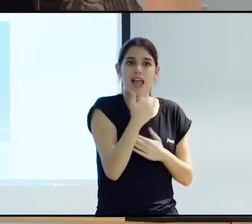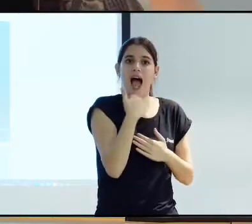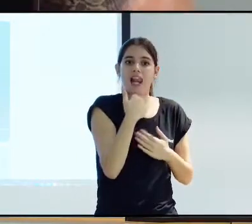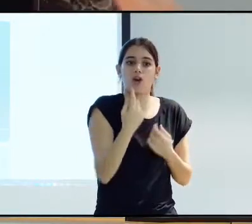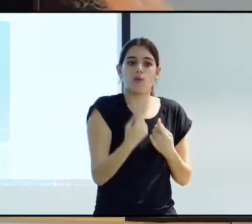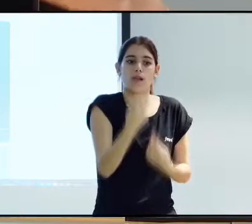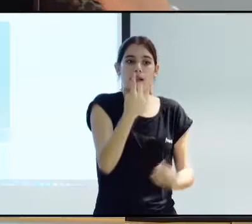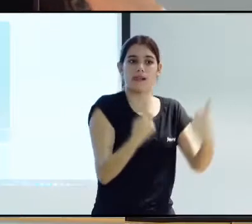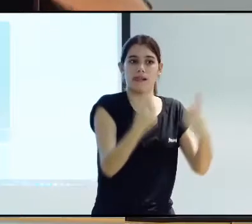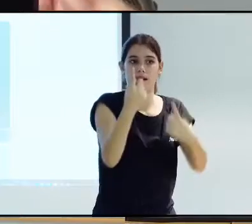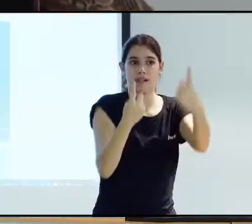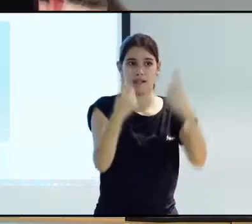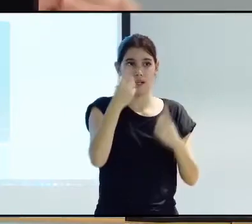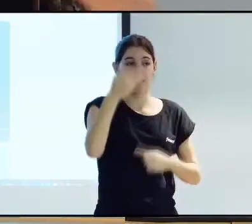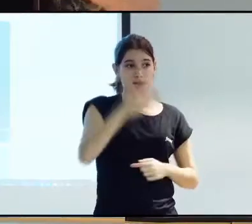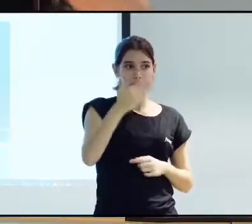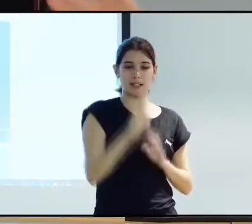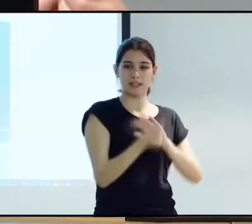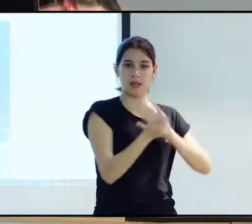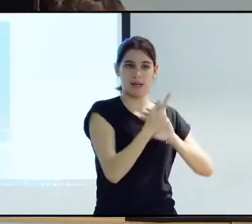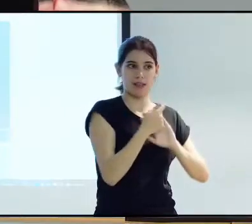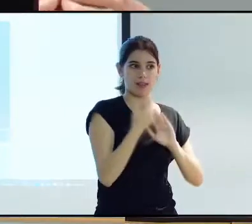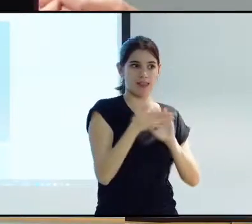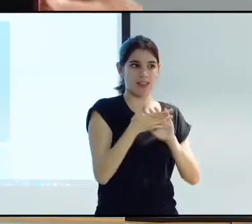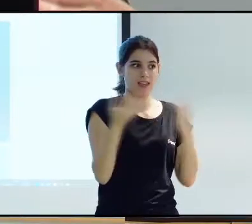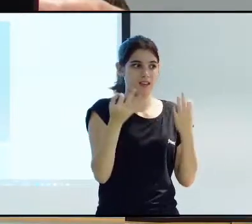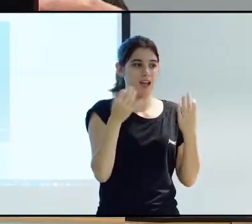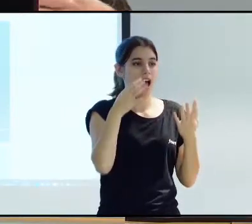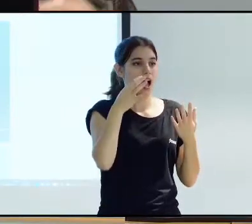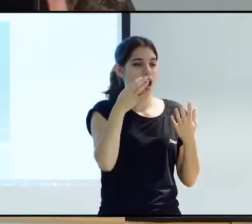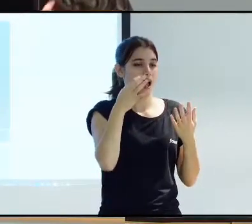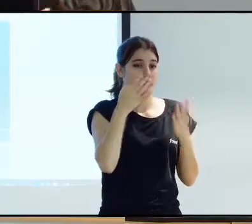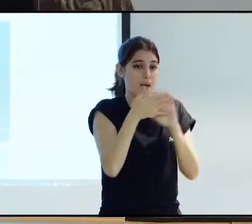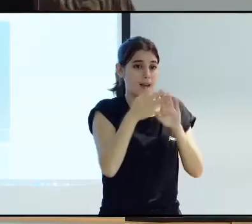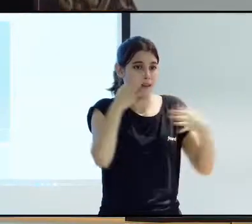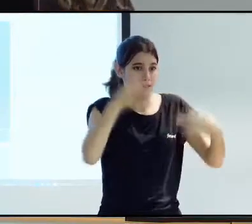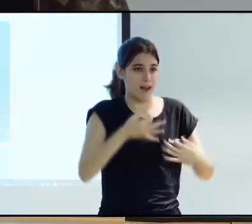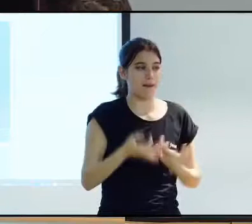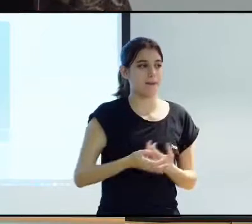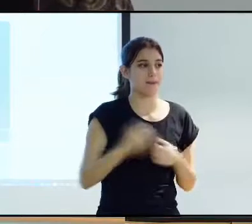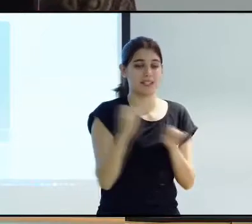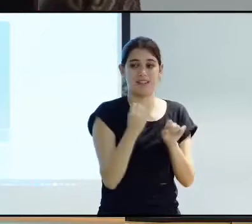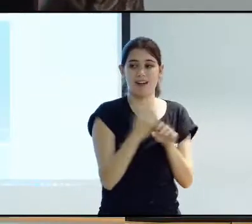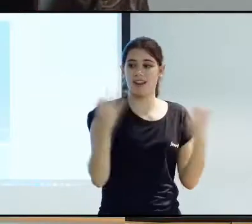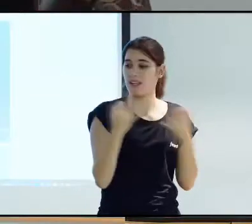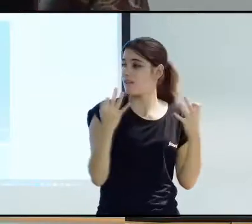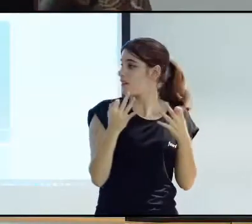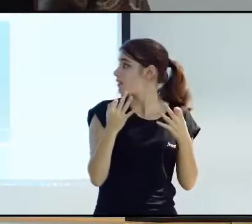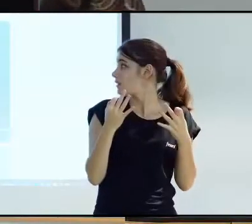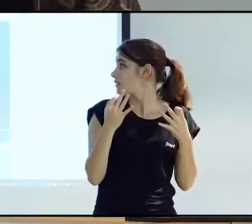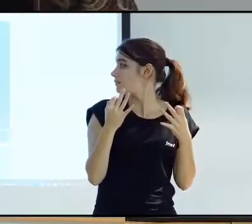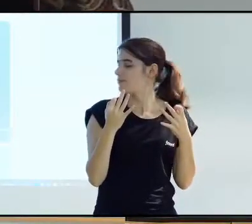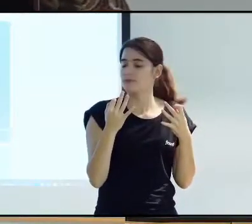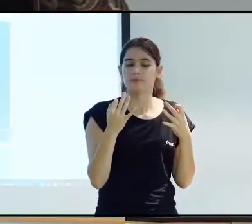cognitive accessibility. And during that workshop, we discussed of the things that were